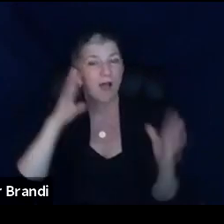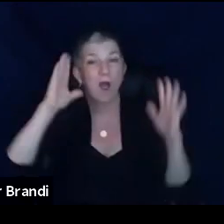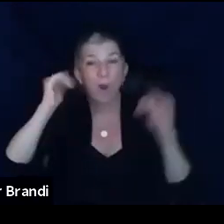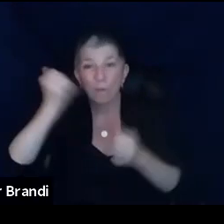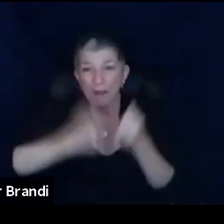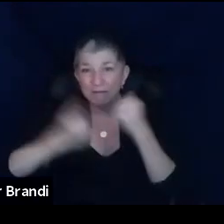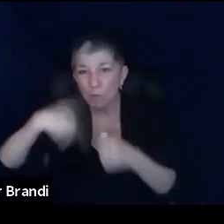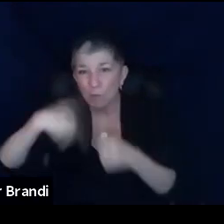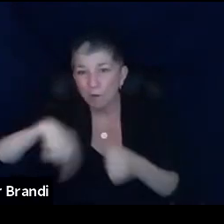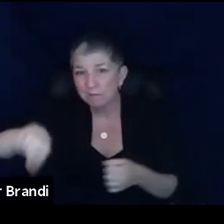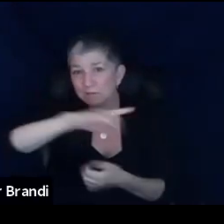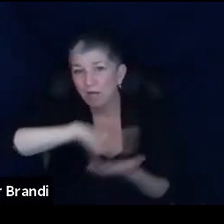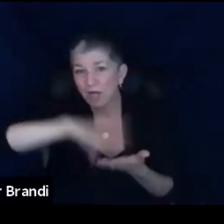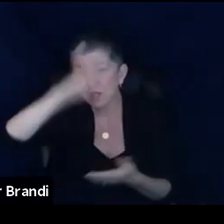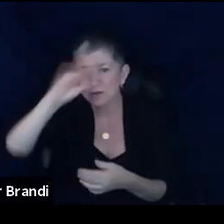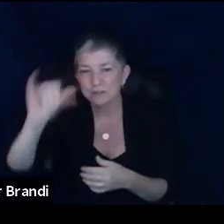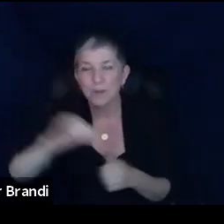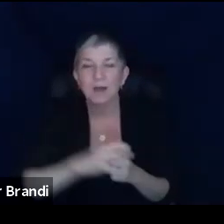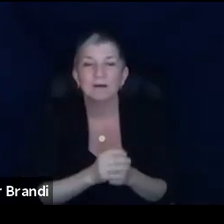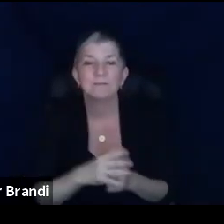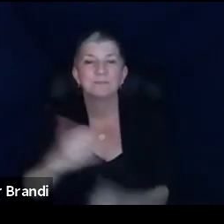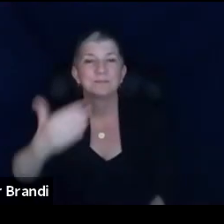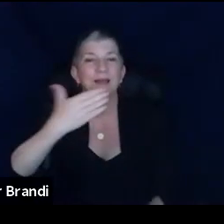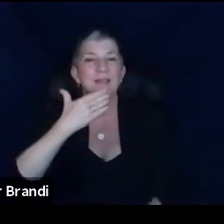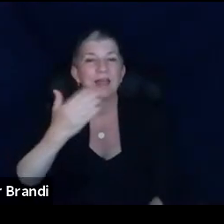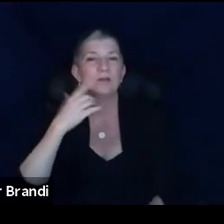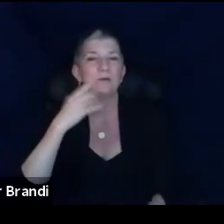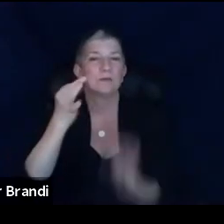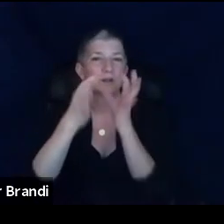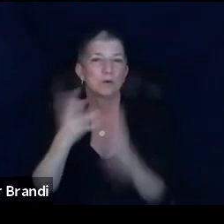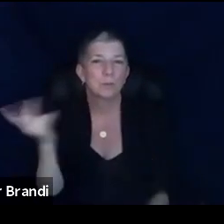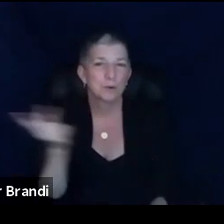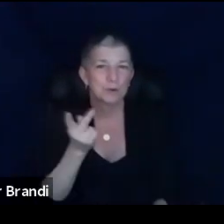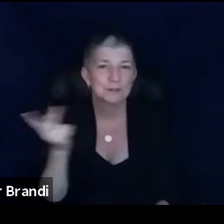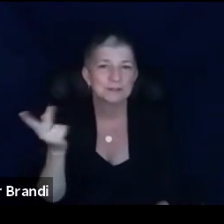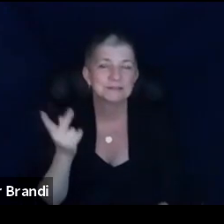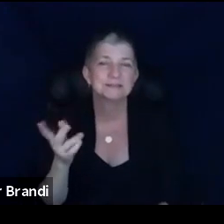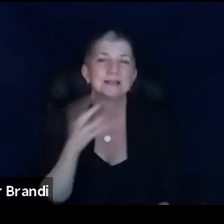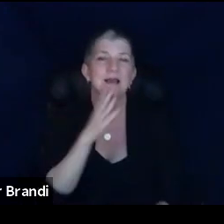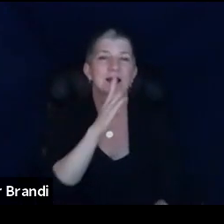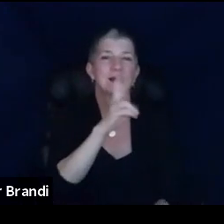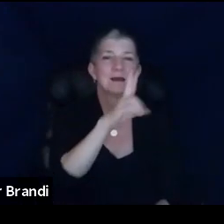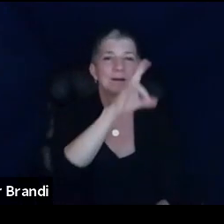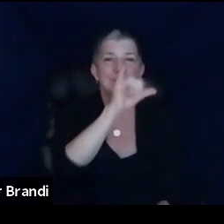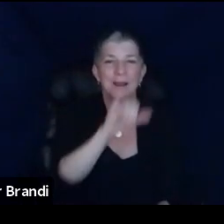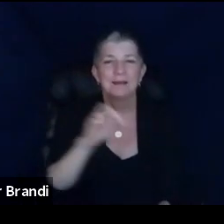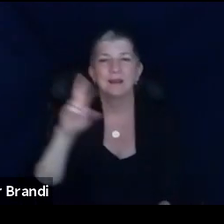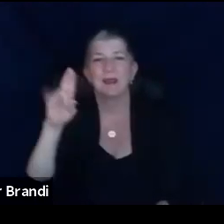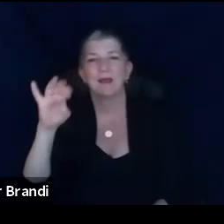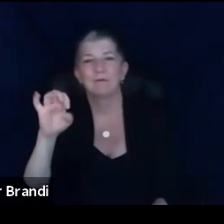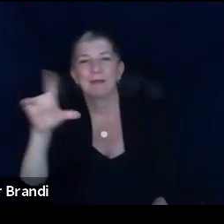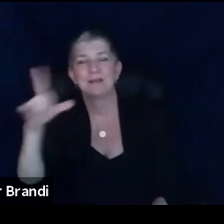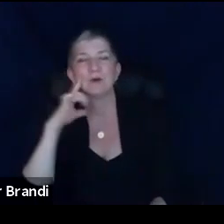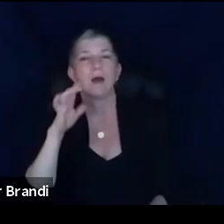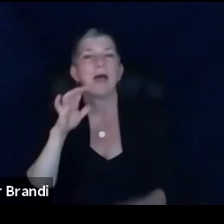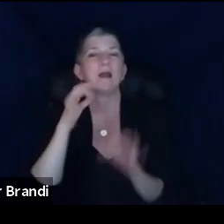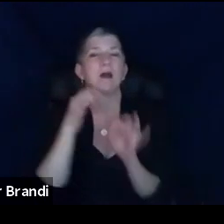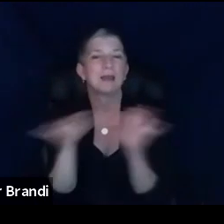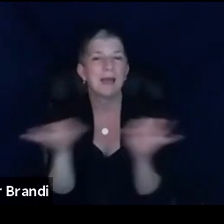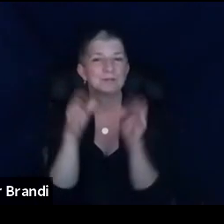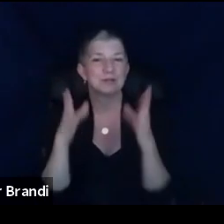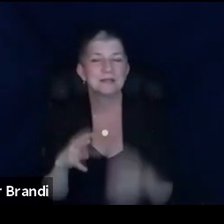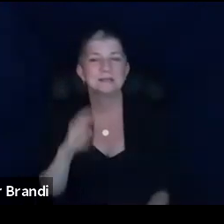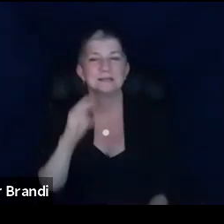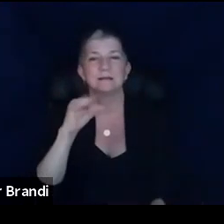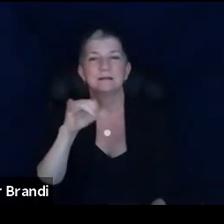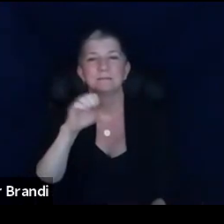did too. And thank you to our interpreters, Brandy and Rachel, and our captionist, Missy.